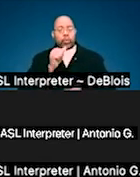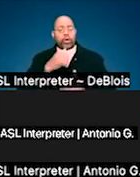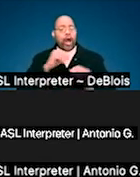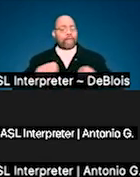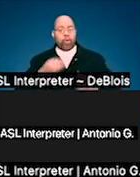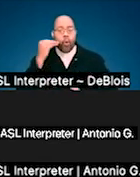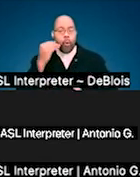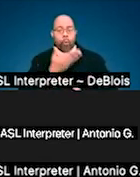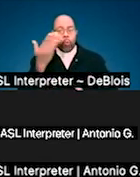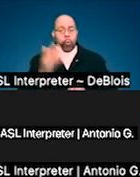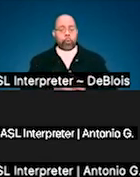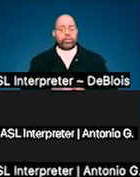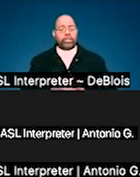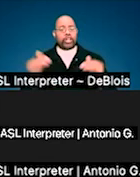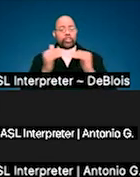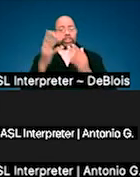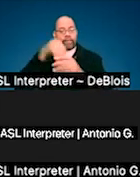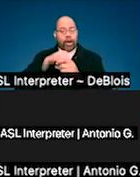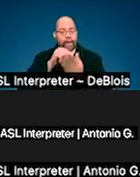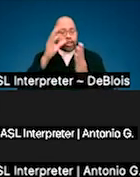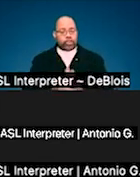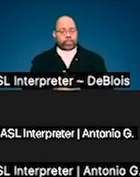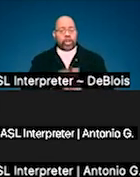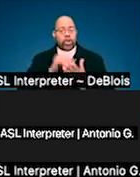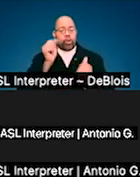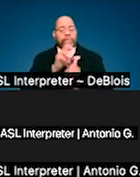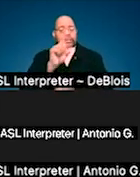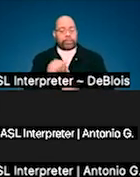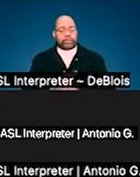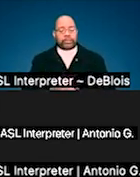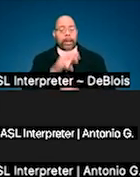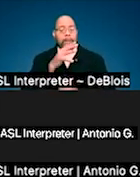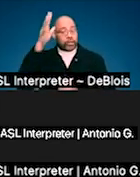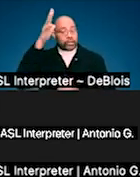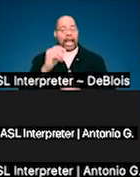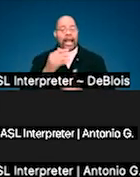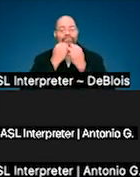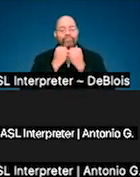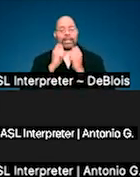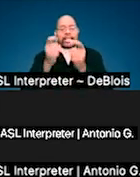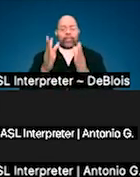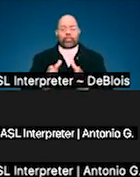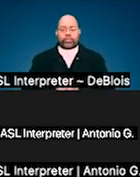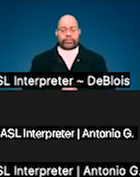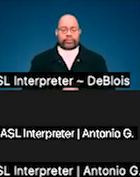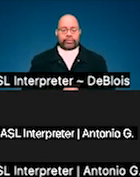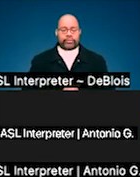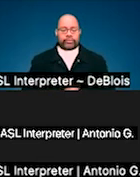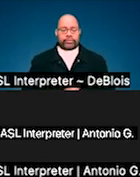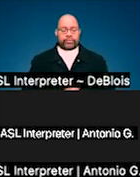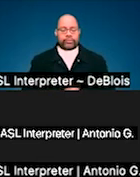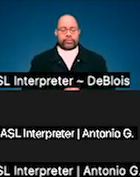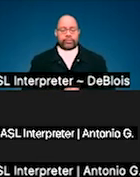homelessness, justice involved learners, learners with disabilities, and parents and caregivers.